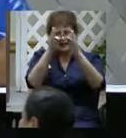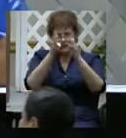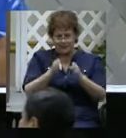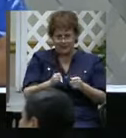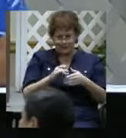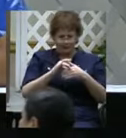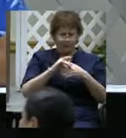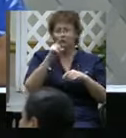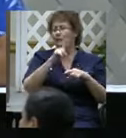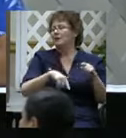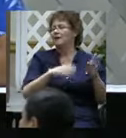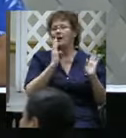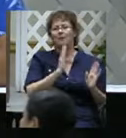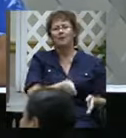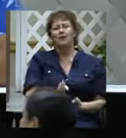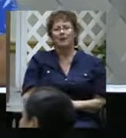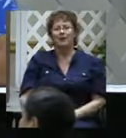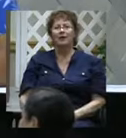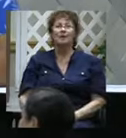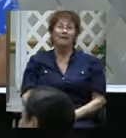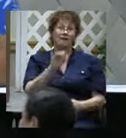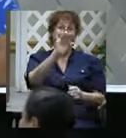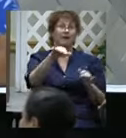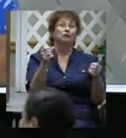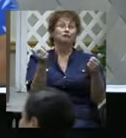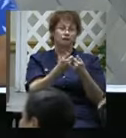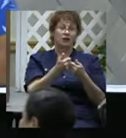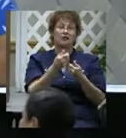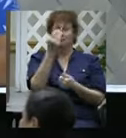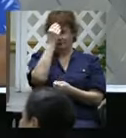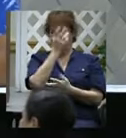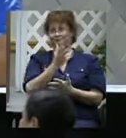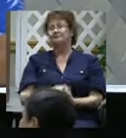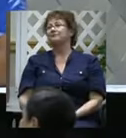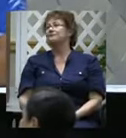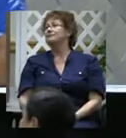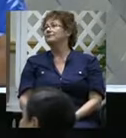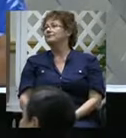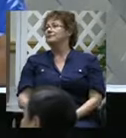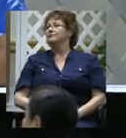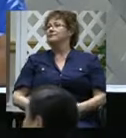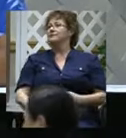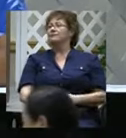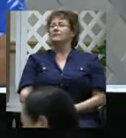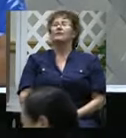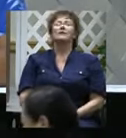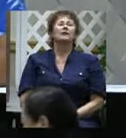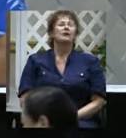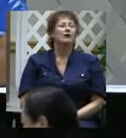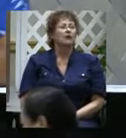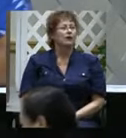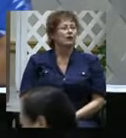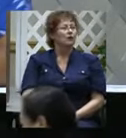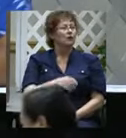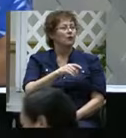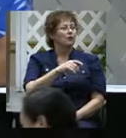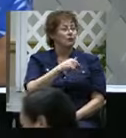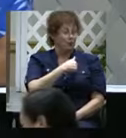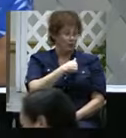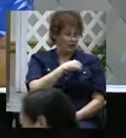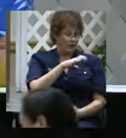can't prepare for, and that's a challenge. So one of the things that we do is and the other challenge here